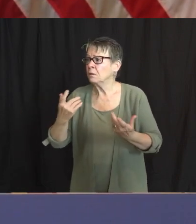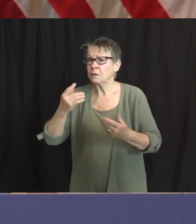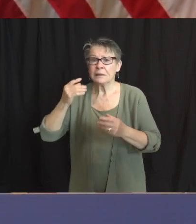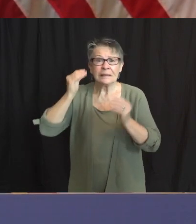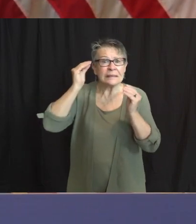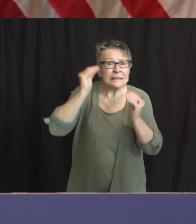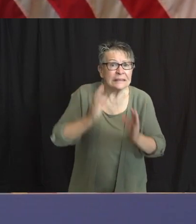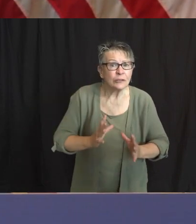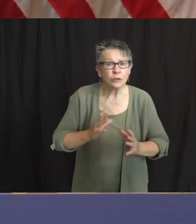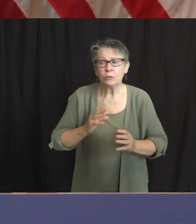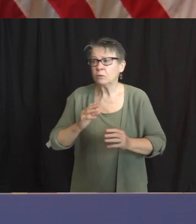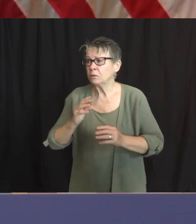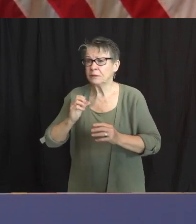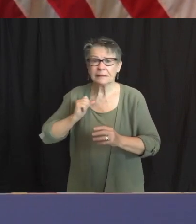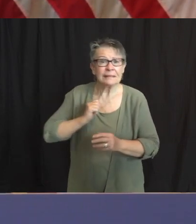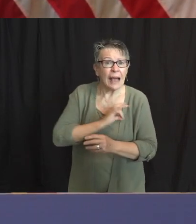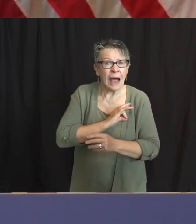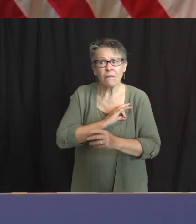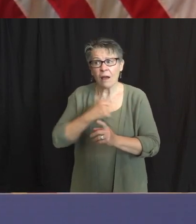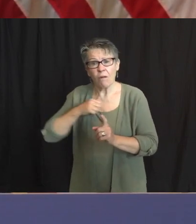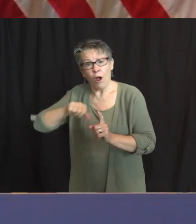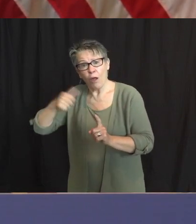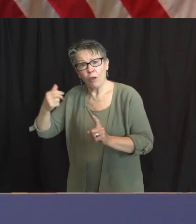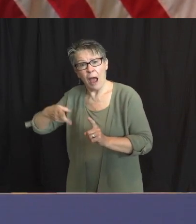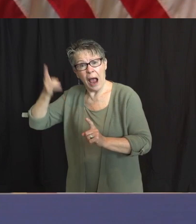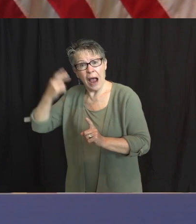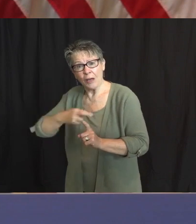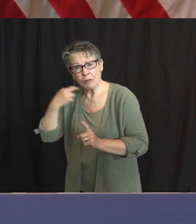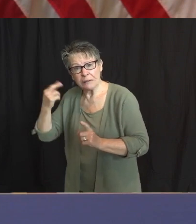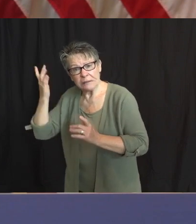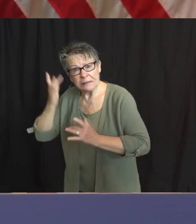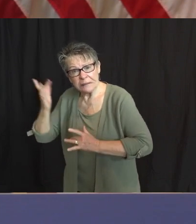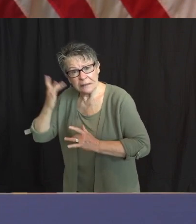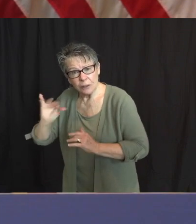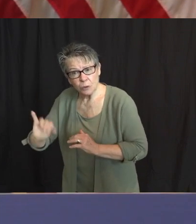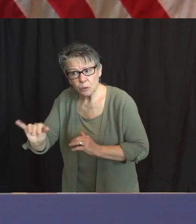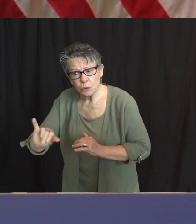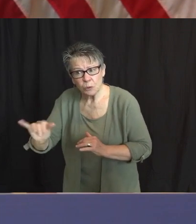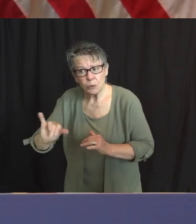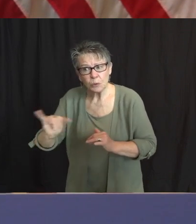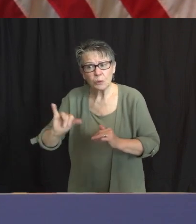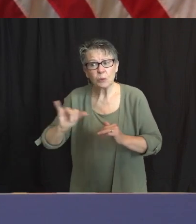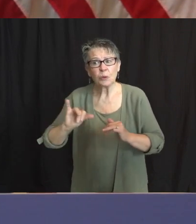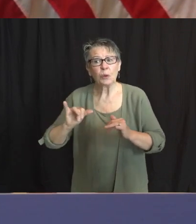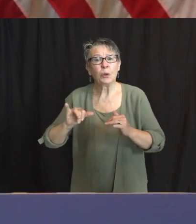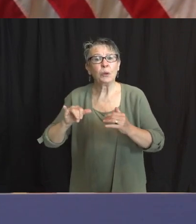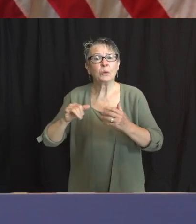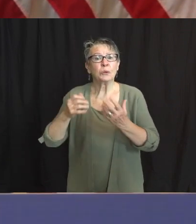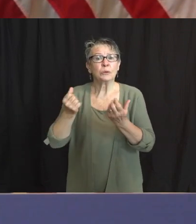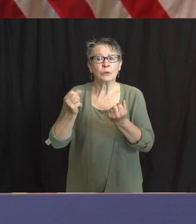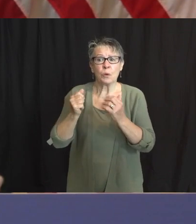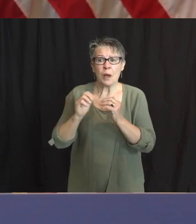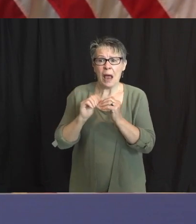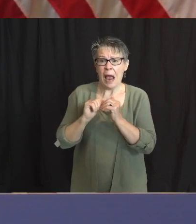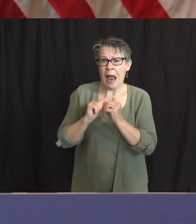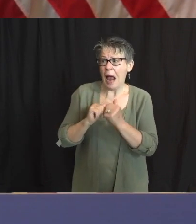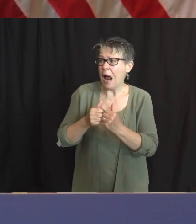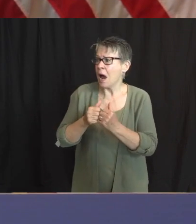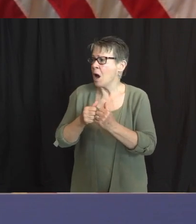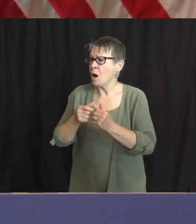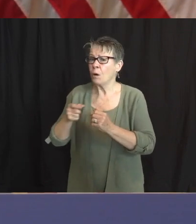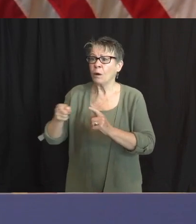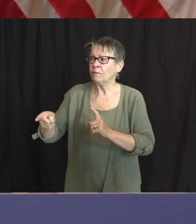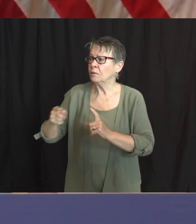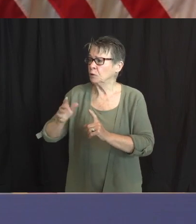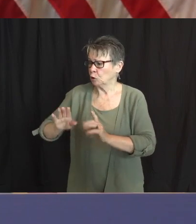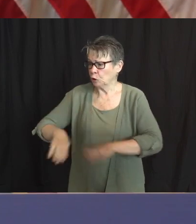have to take that risk very seriously. So that's what I mean. I don't mean that we're going to be in lockdown mode until